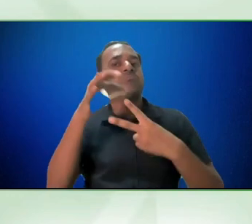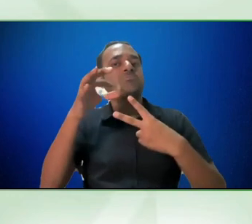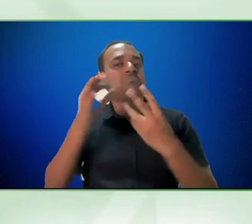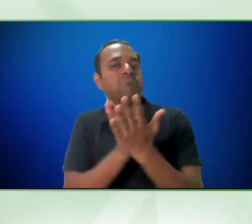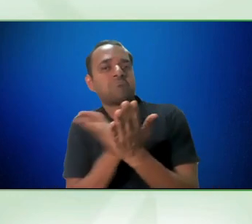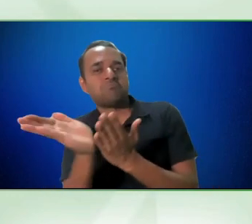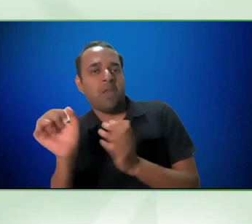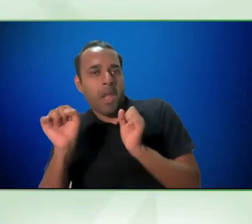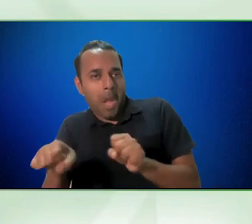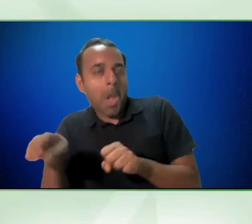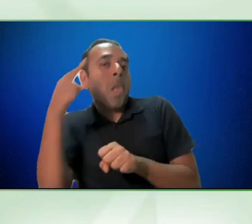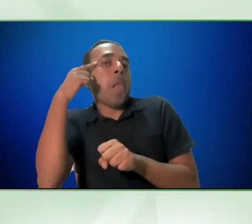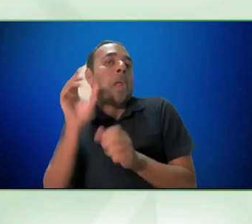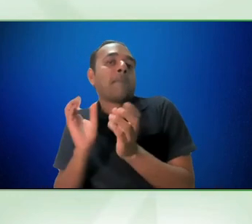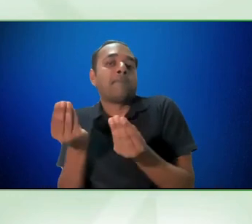them an instant solution.